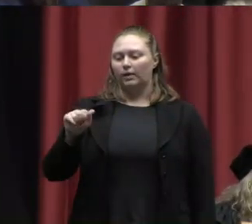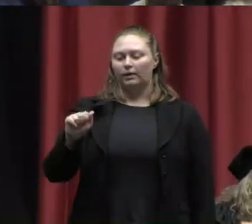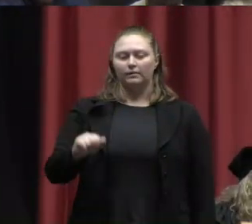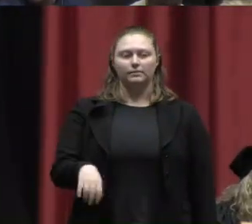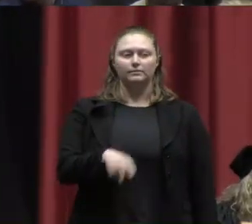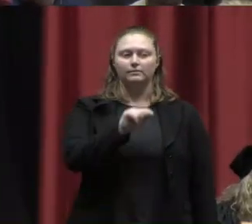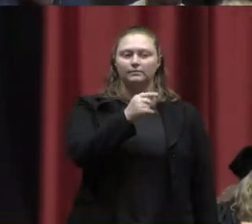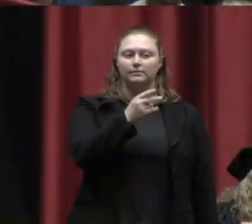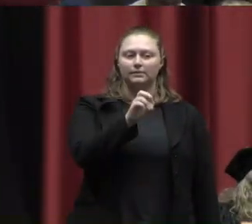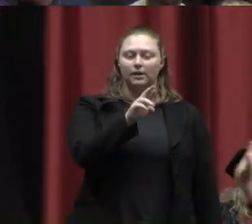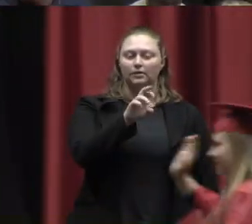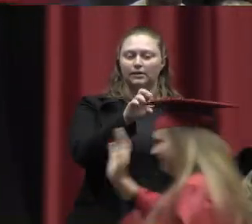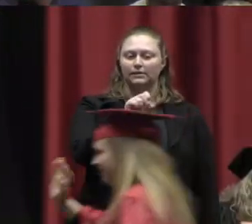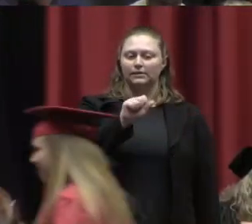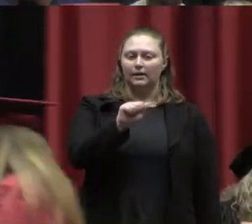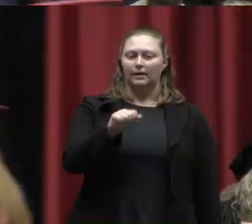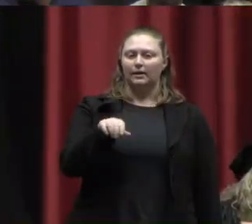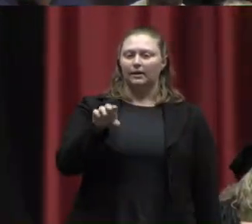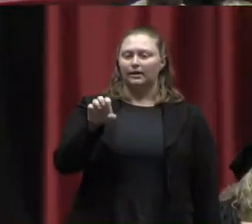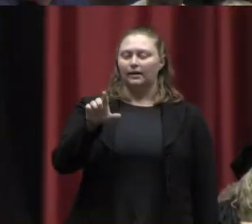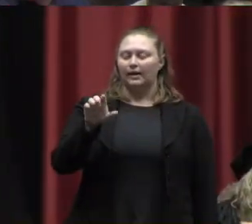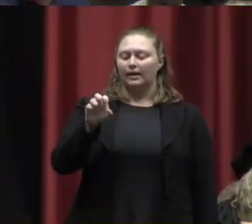Teresa Manuelito.